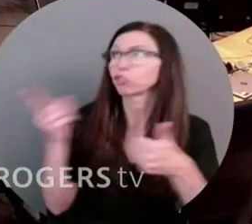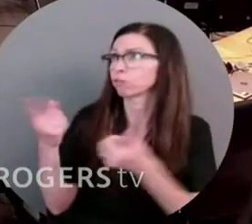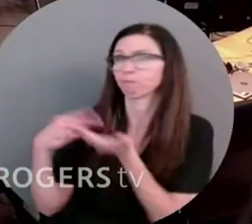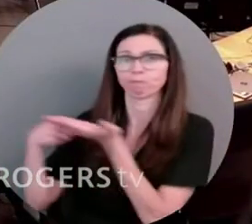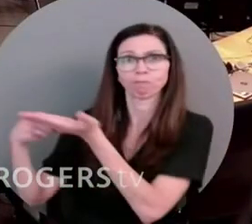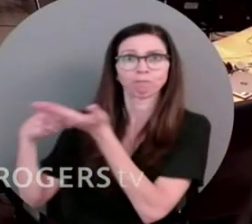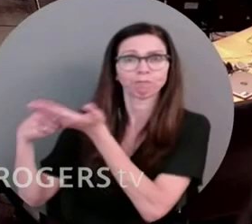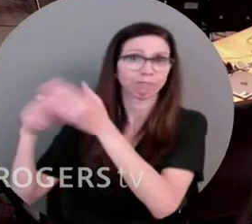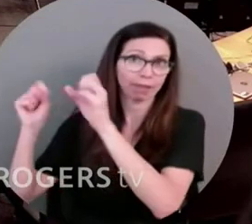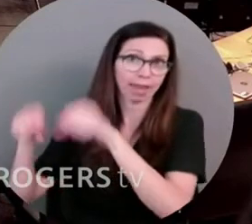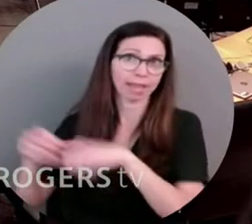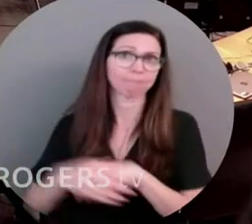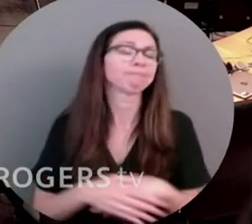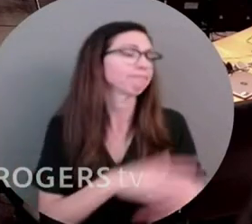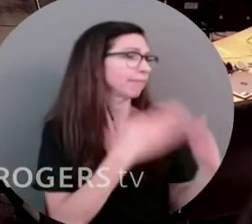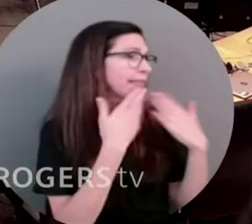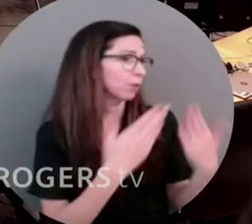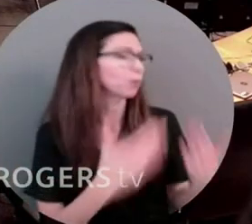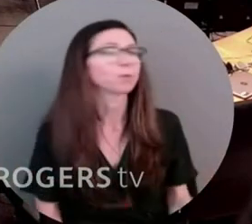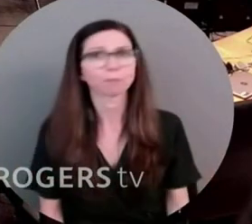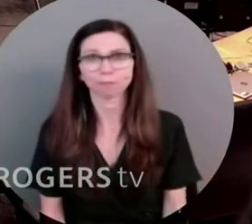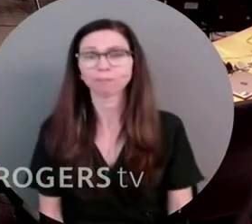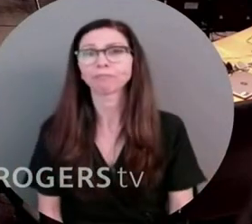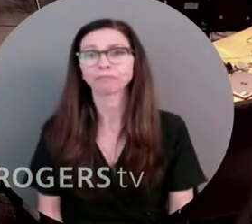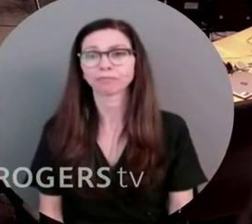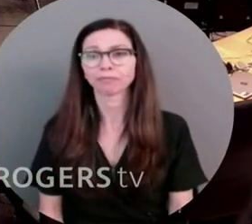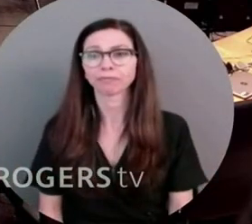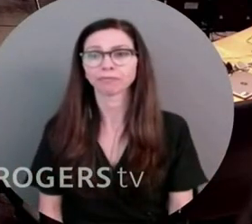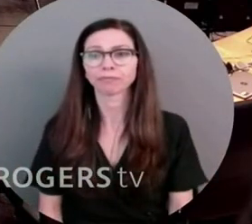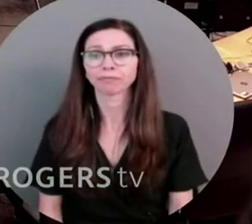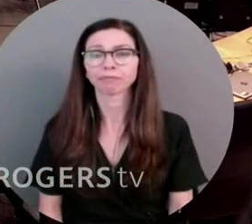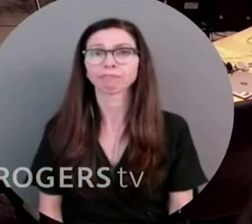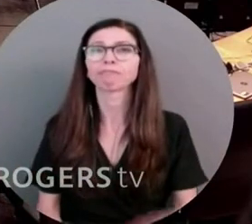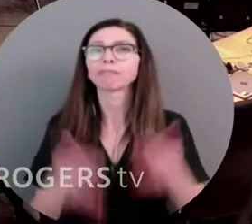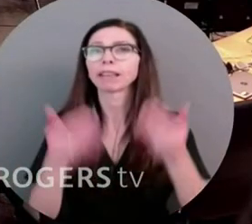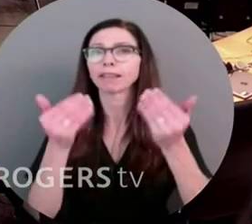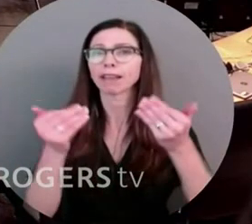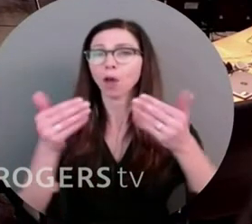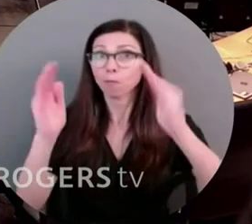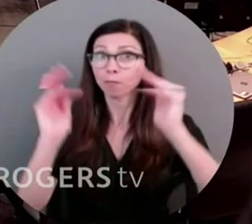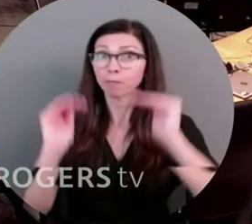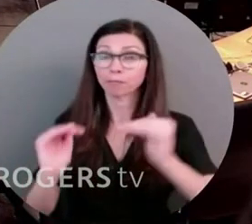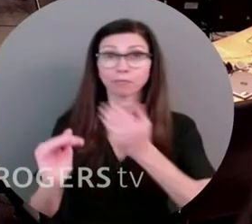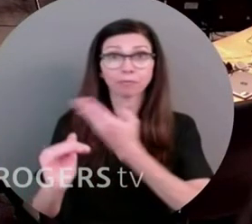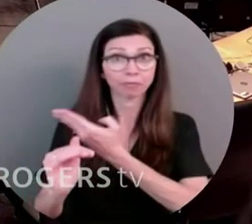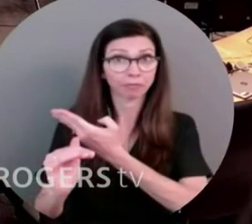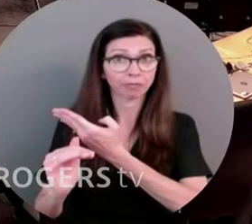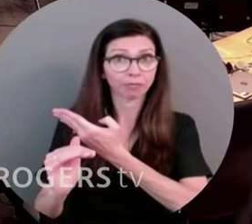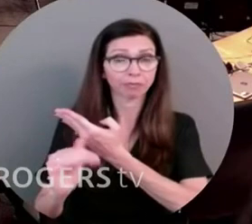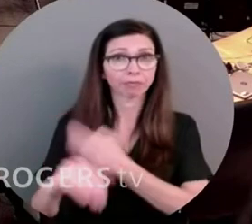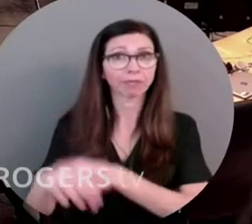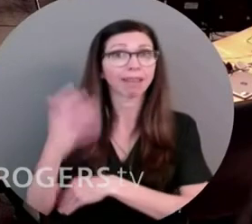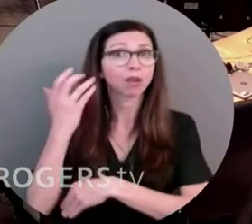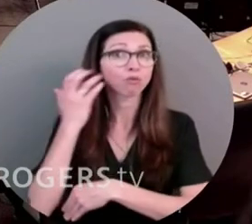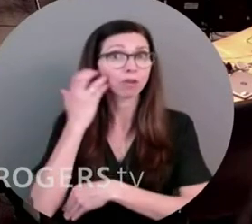thanks. Nous allons maintenant aller à Stéphane Leclerc. Stéphane Leclerc from Radio-Canada.